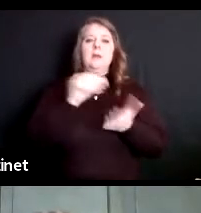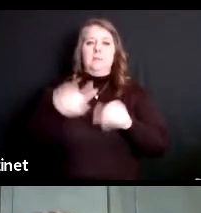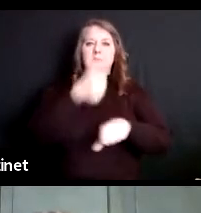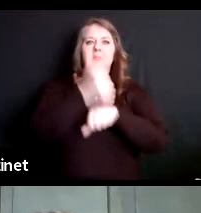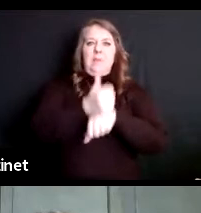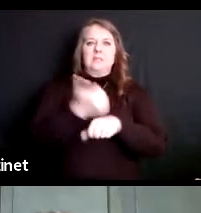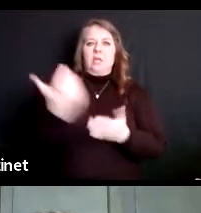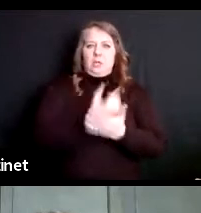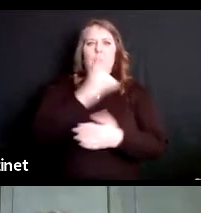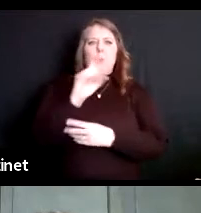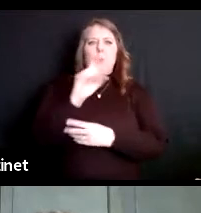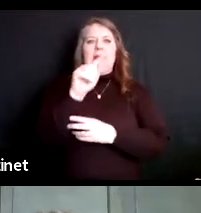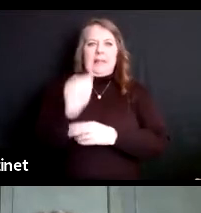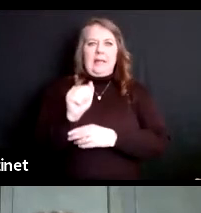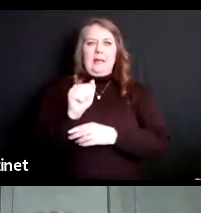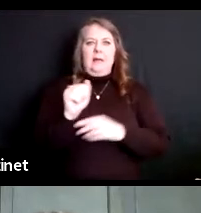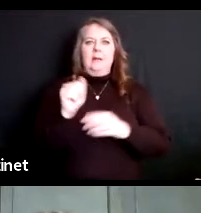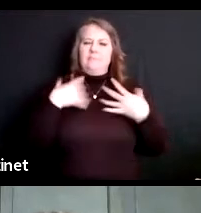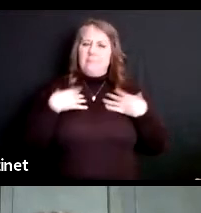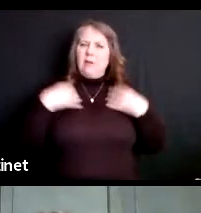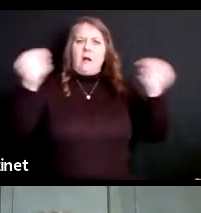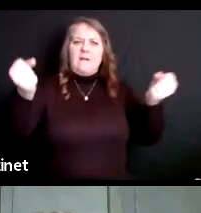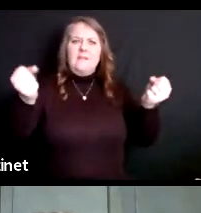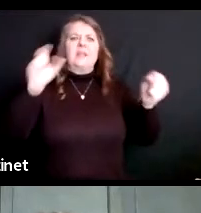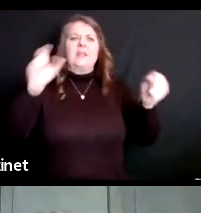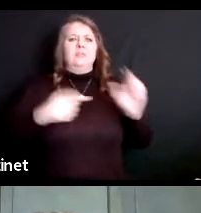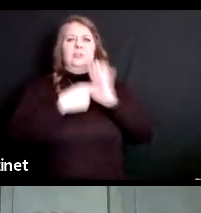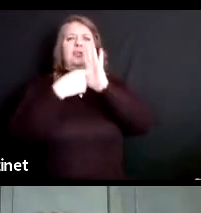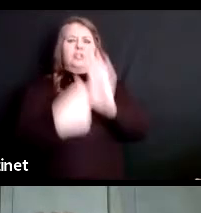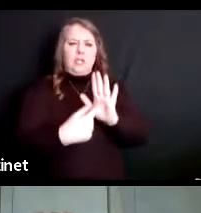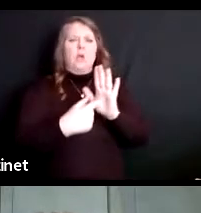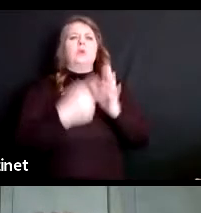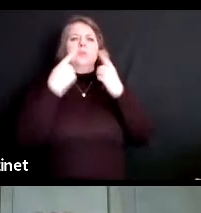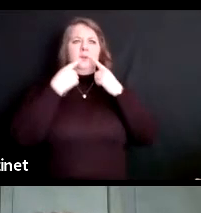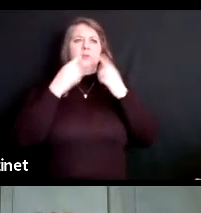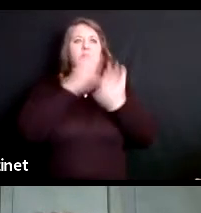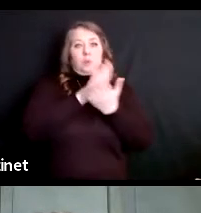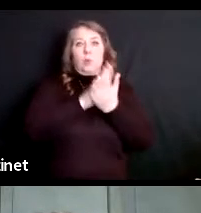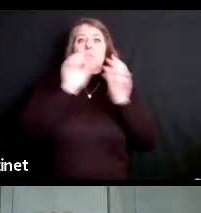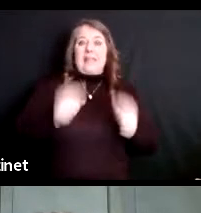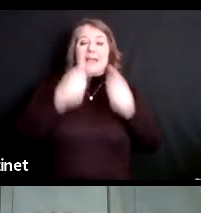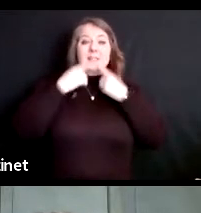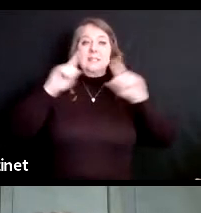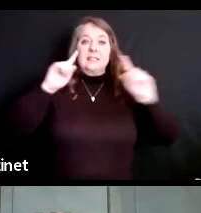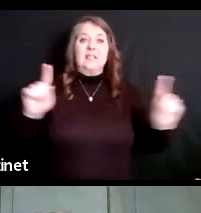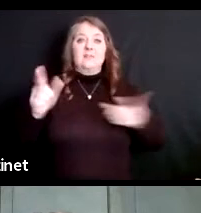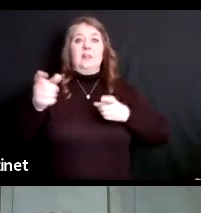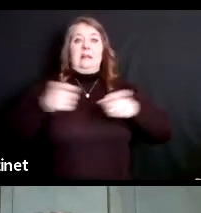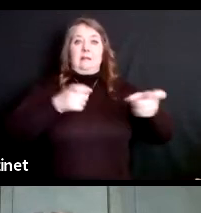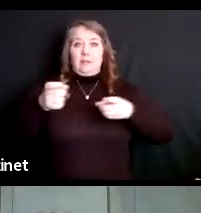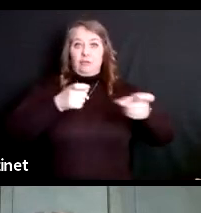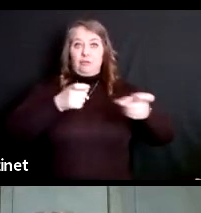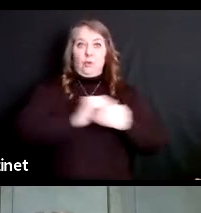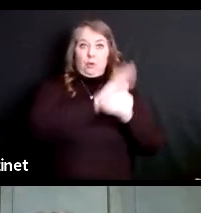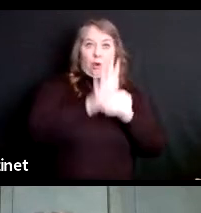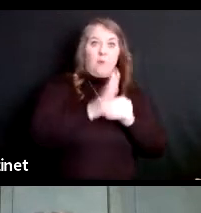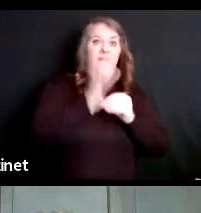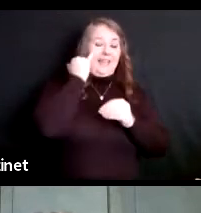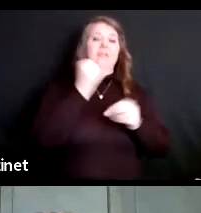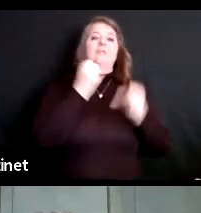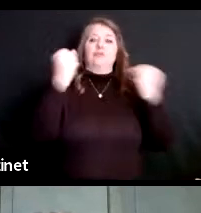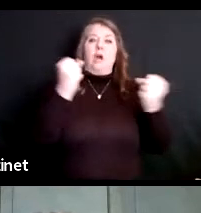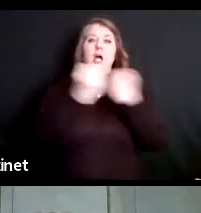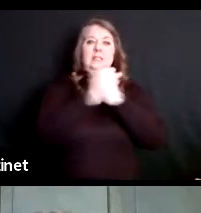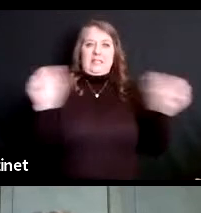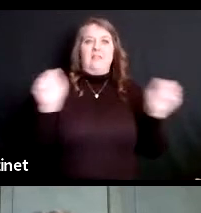and shows that schools can successfully limit the transmission of COVID-19 when they have strong health and safety protocols in place in their schools. I have